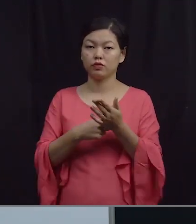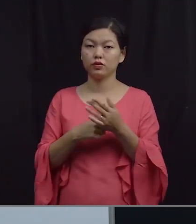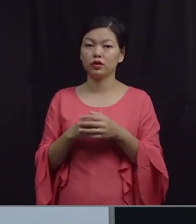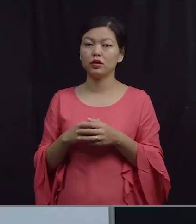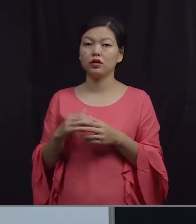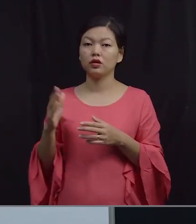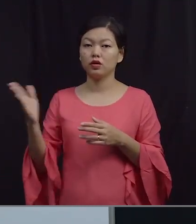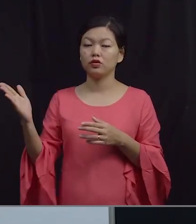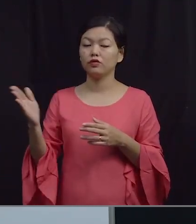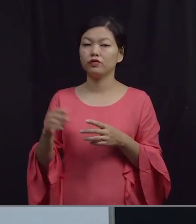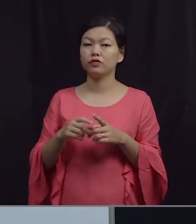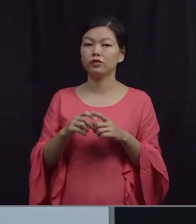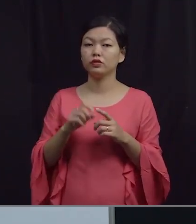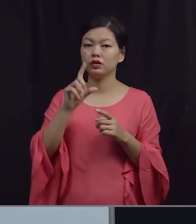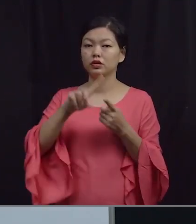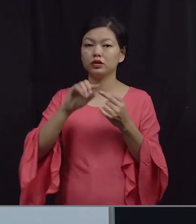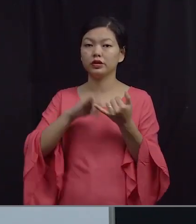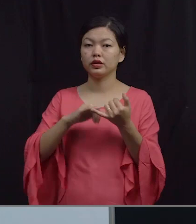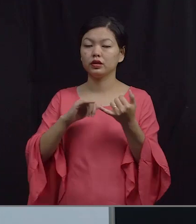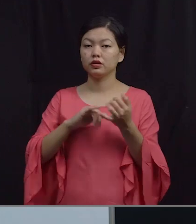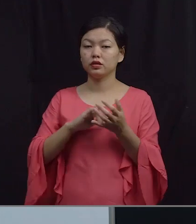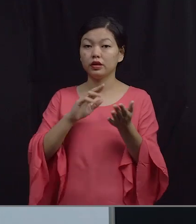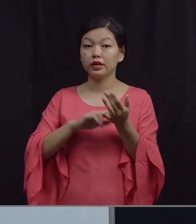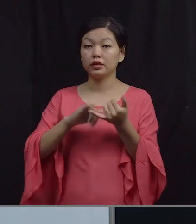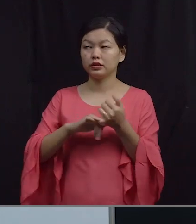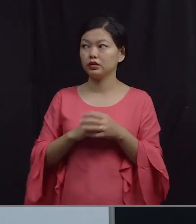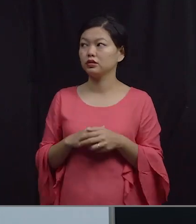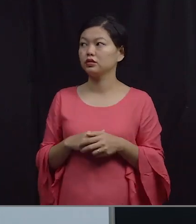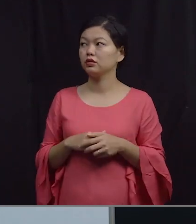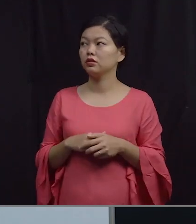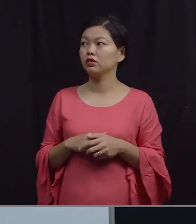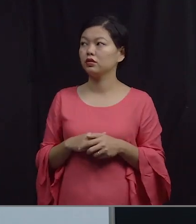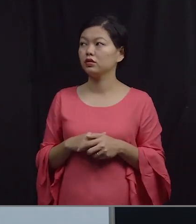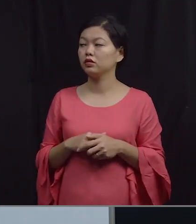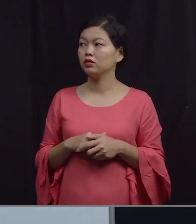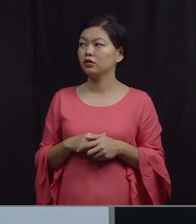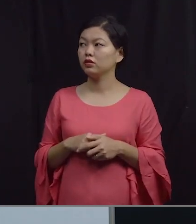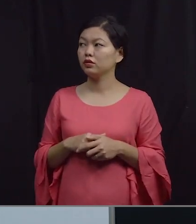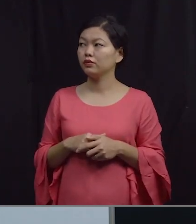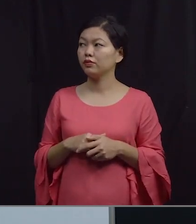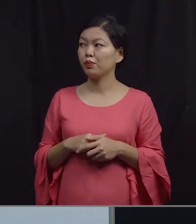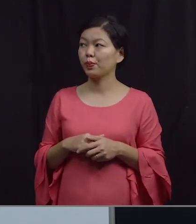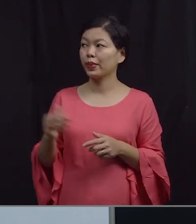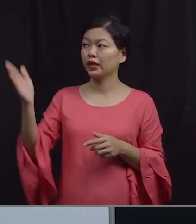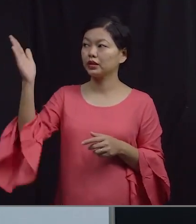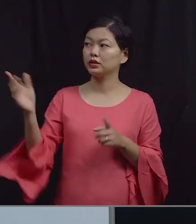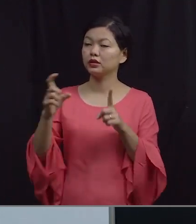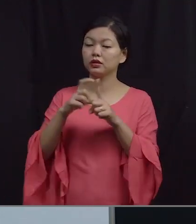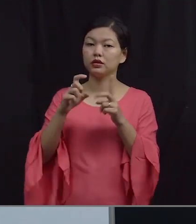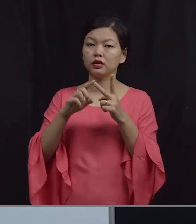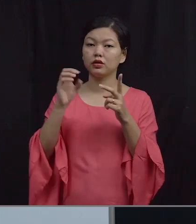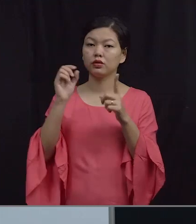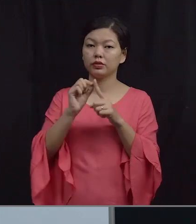lens is diopter. So diopter, and in short it is denoted by